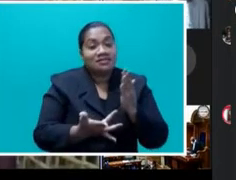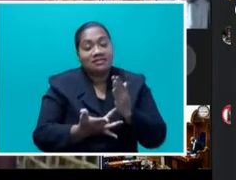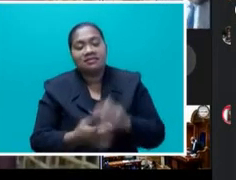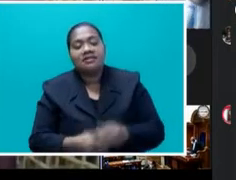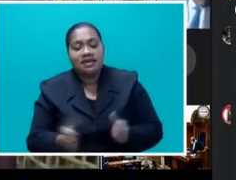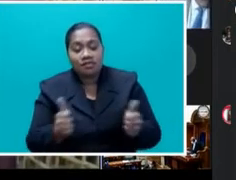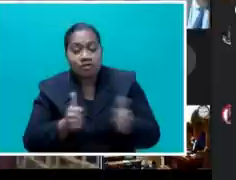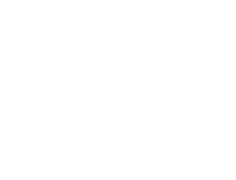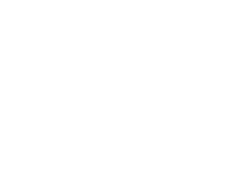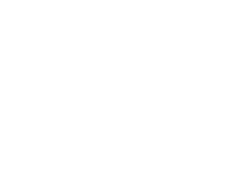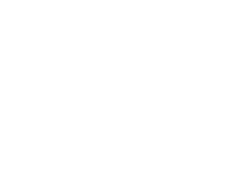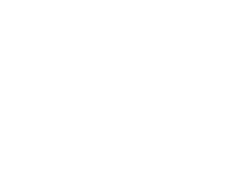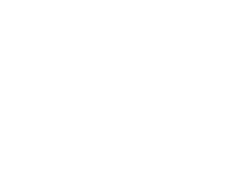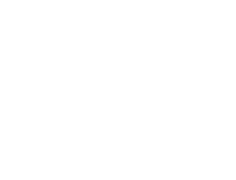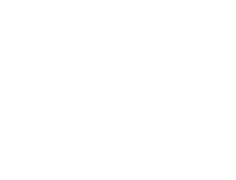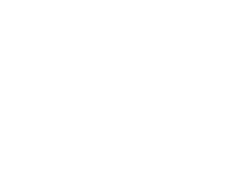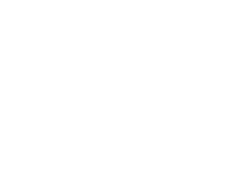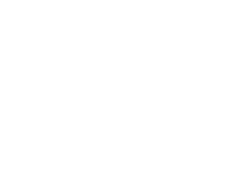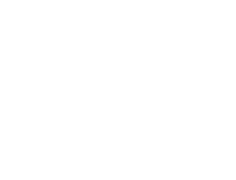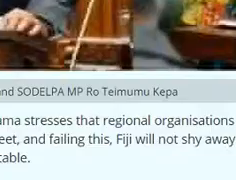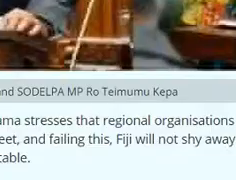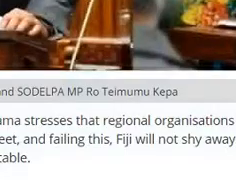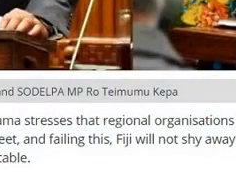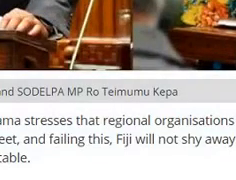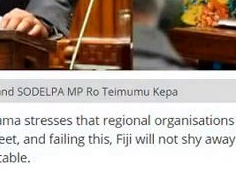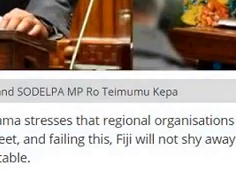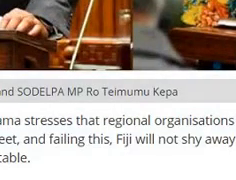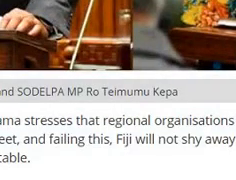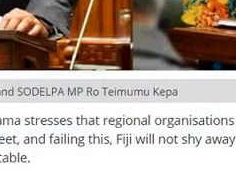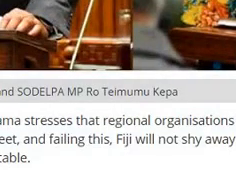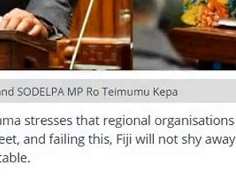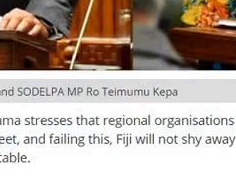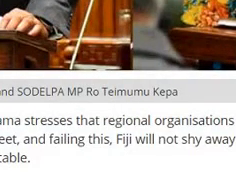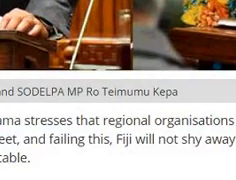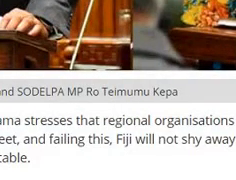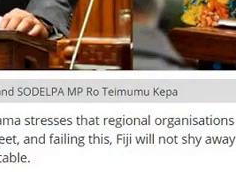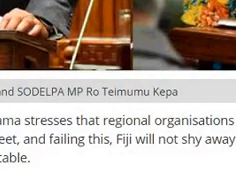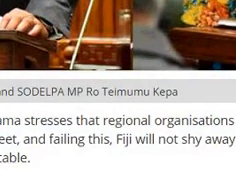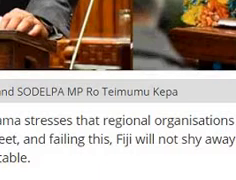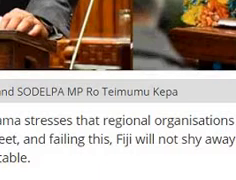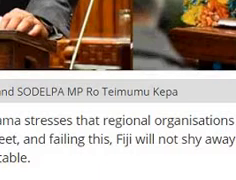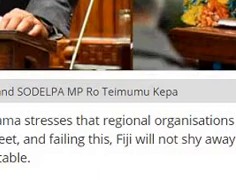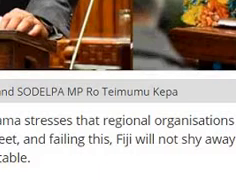administrative planning issues have been checked off. Thank you, Honourable Speaker, sir. Thank you.